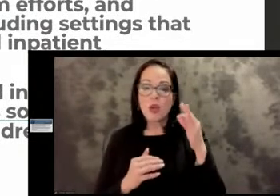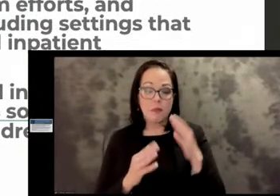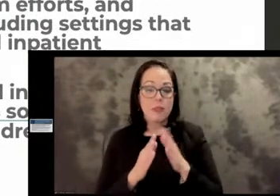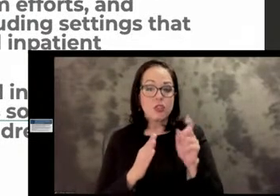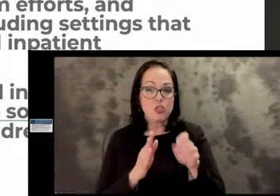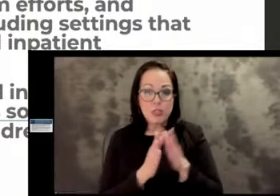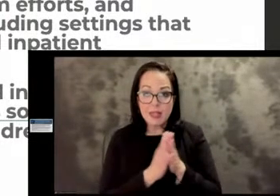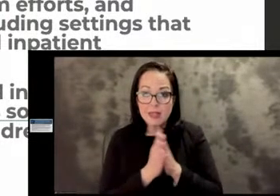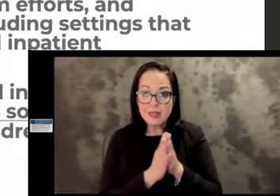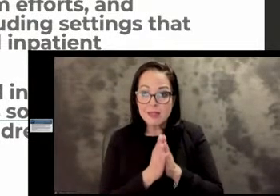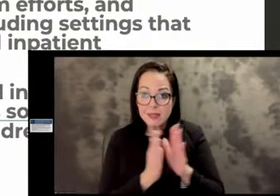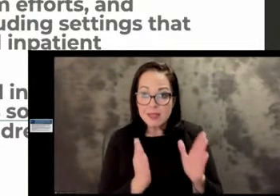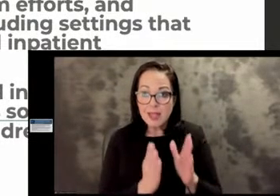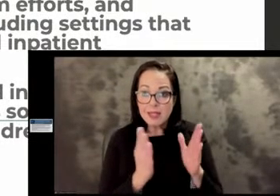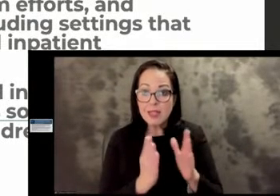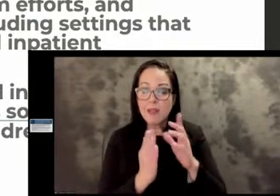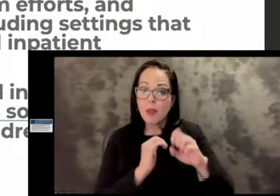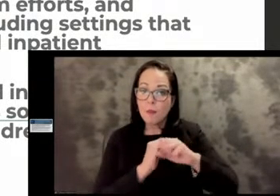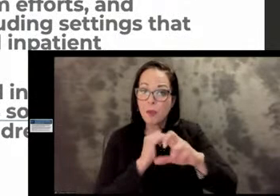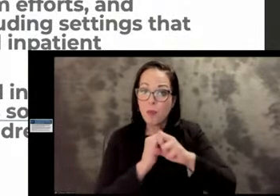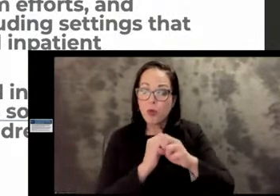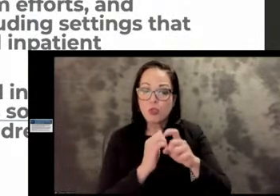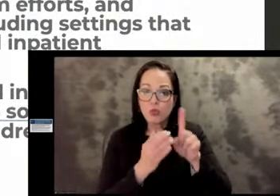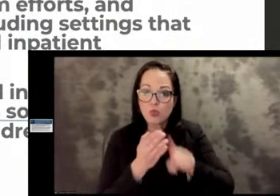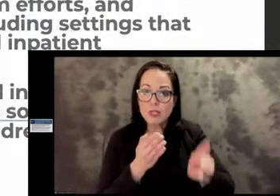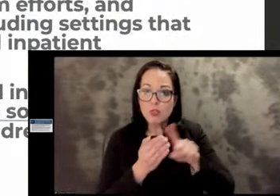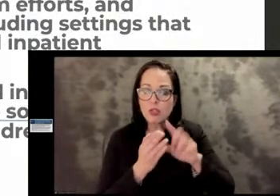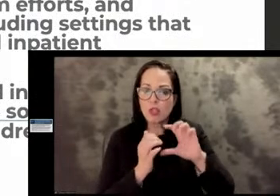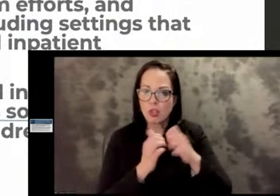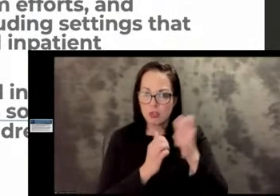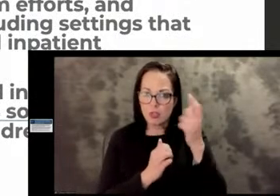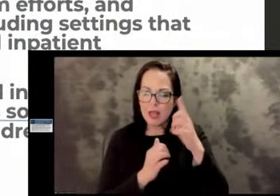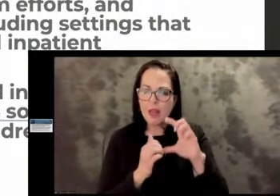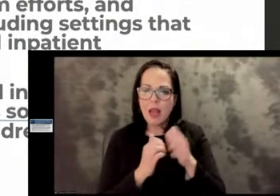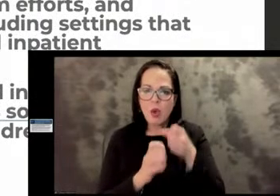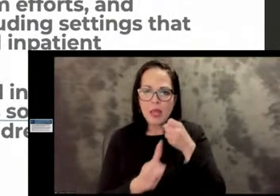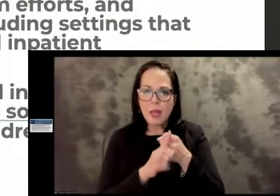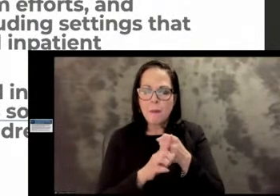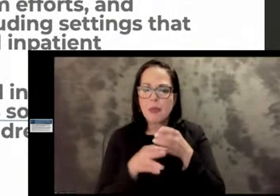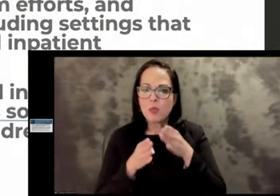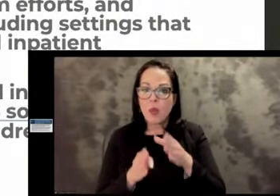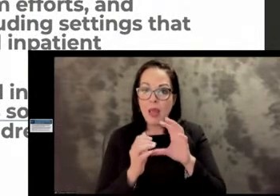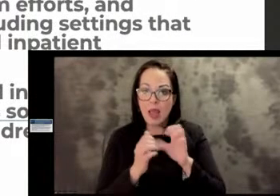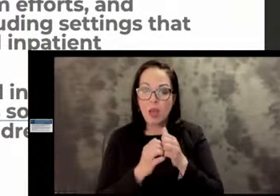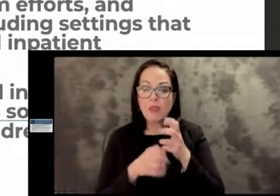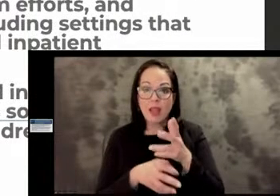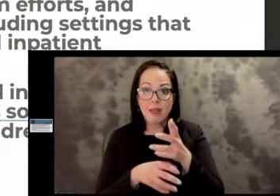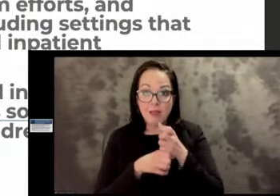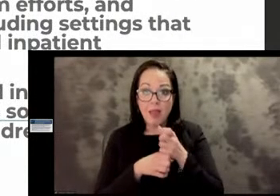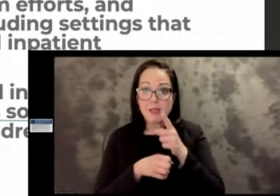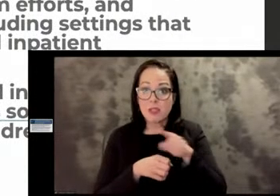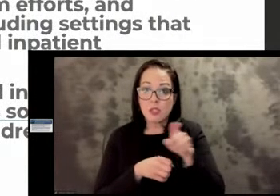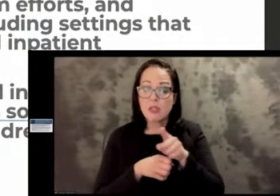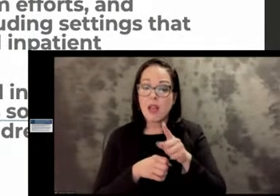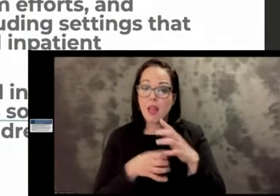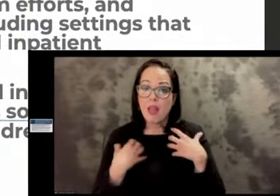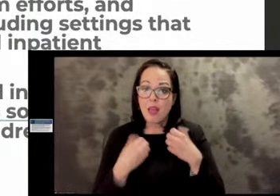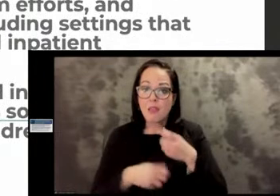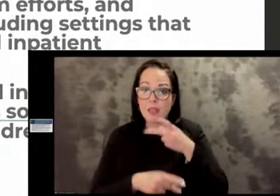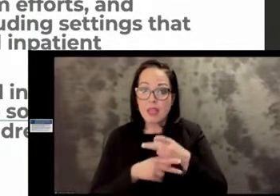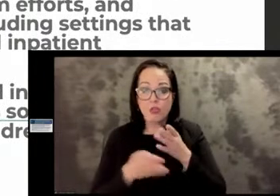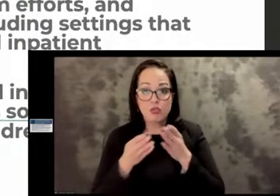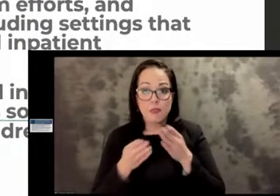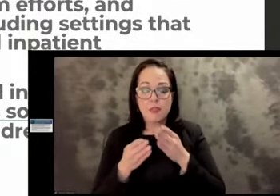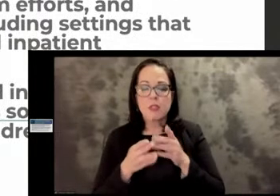promote research to understand how racism and discrimination impact the way people receive healthcare services. And this again includes